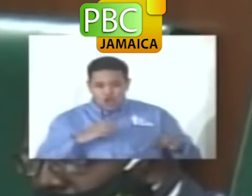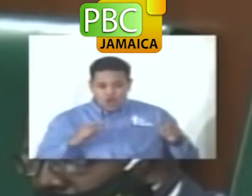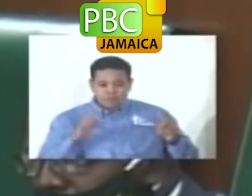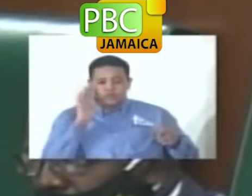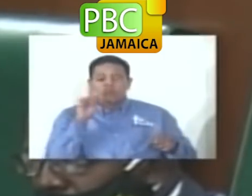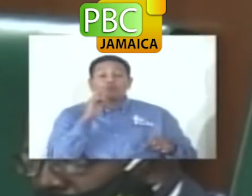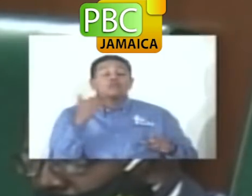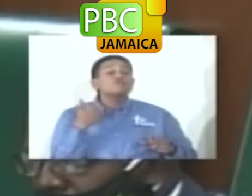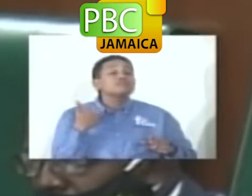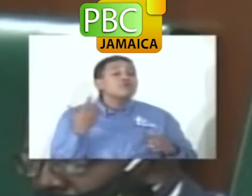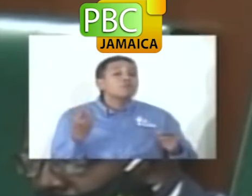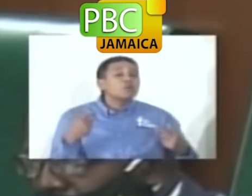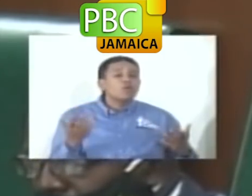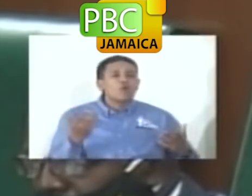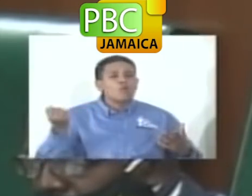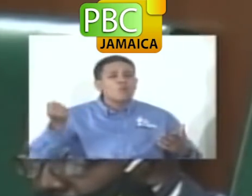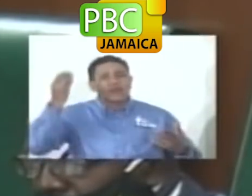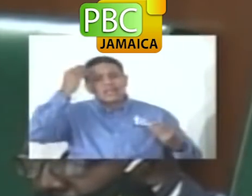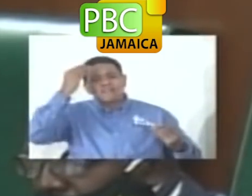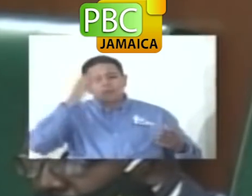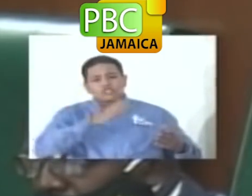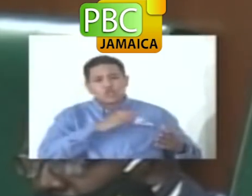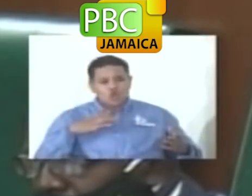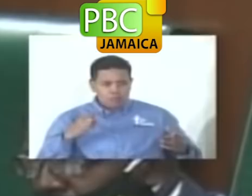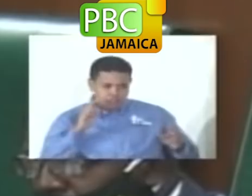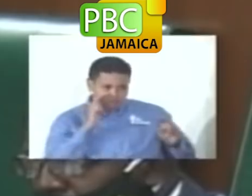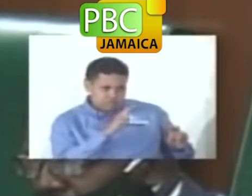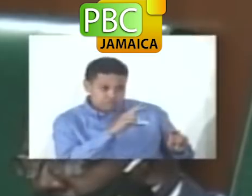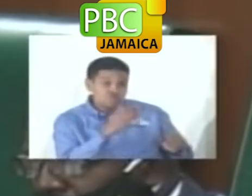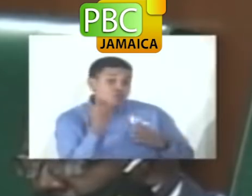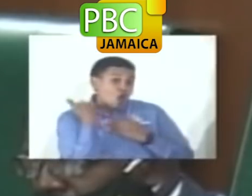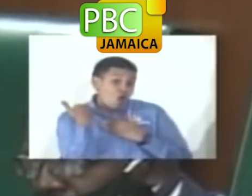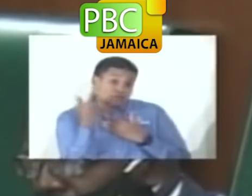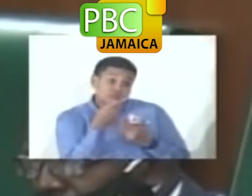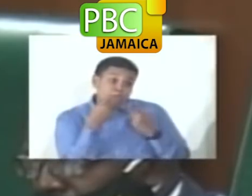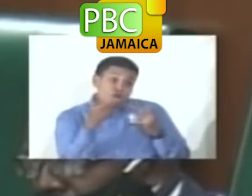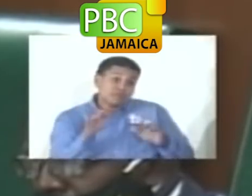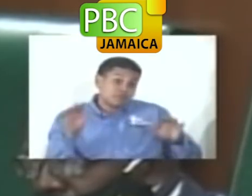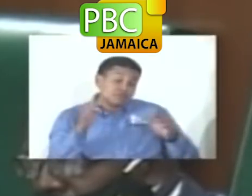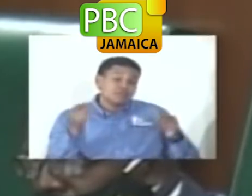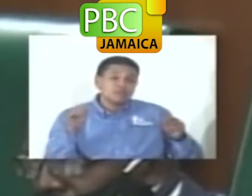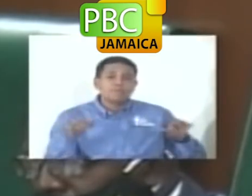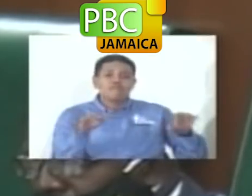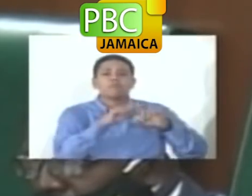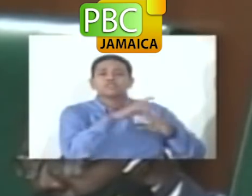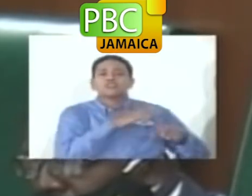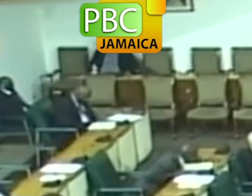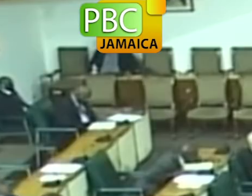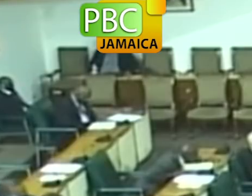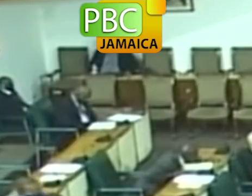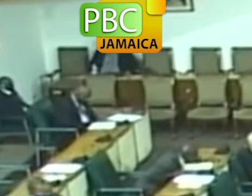be charged with holding the Information Commissioner accountable to the public in the performance of the Commissioner's